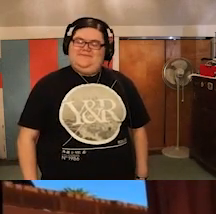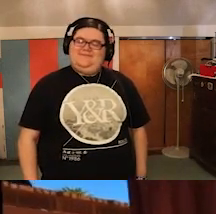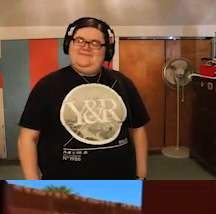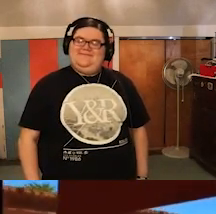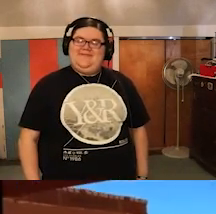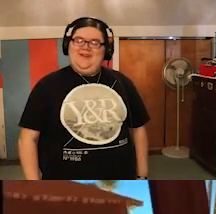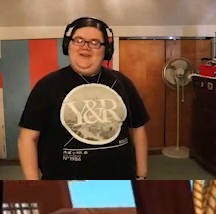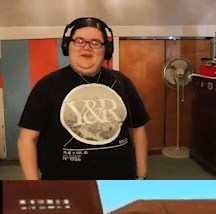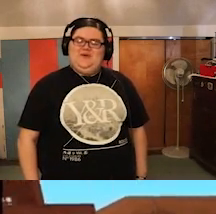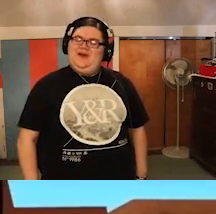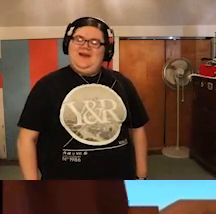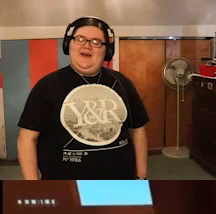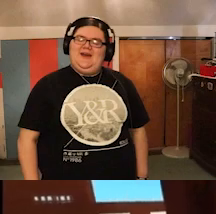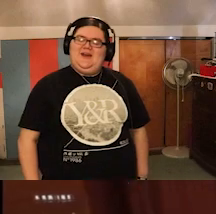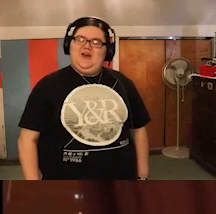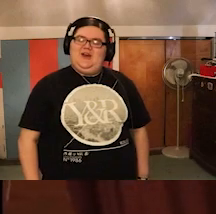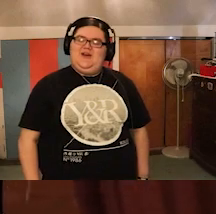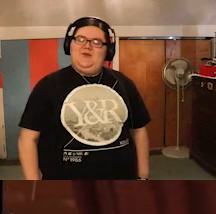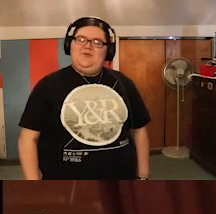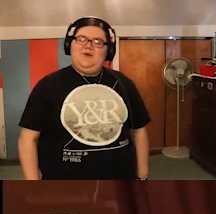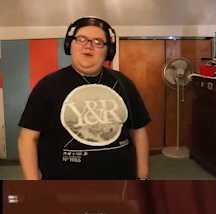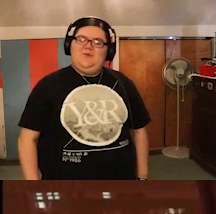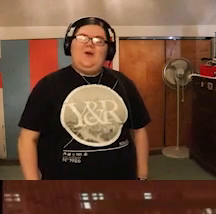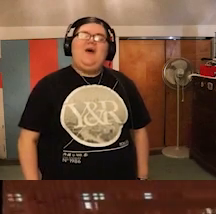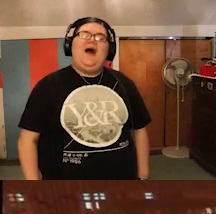complain about it.